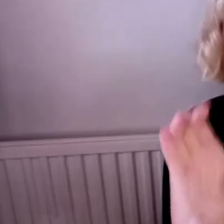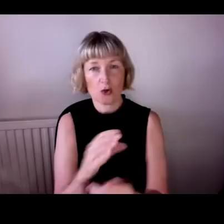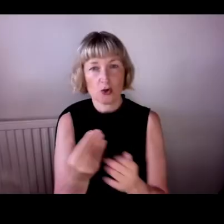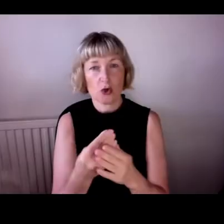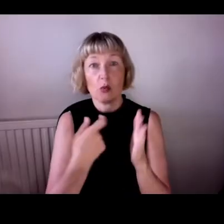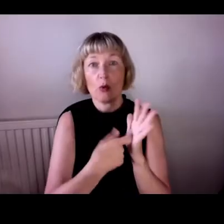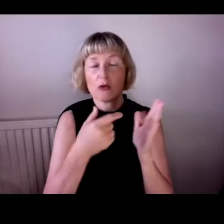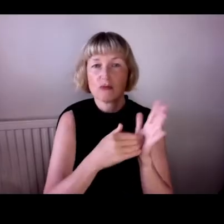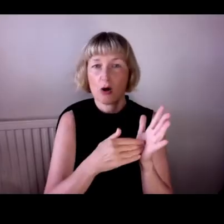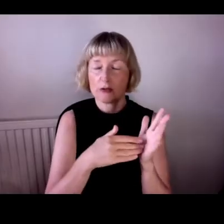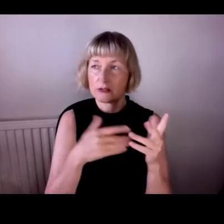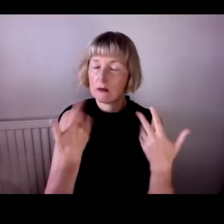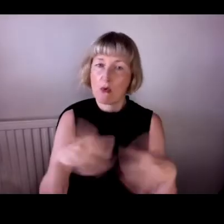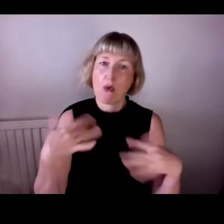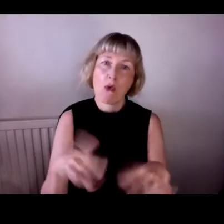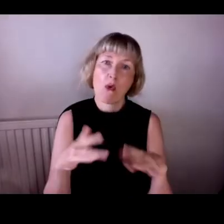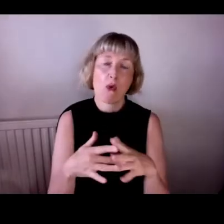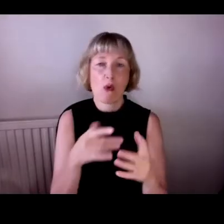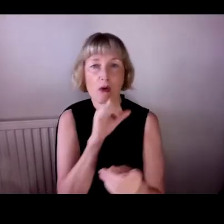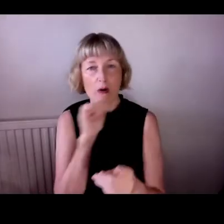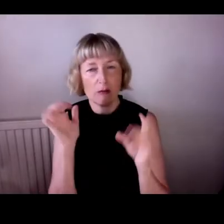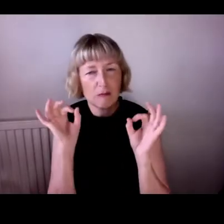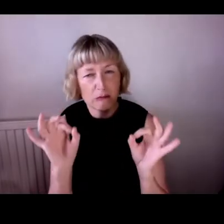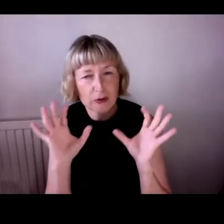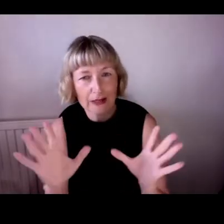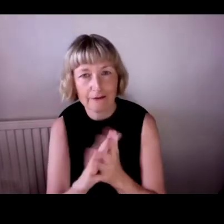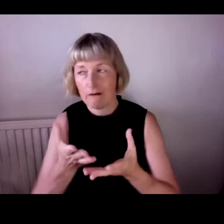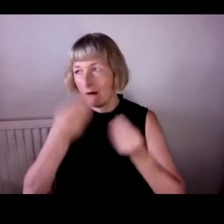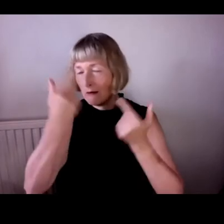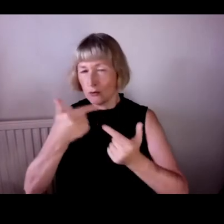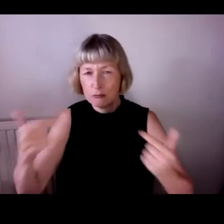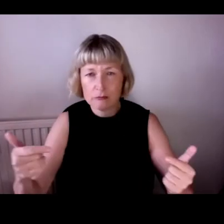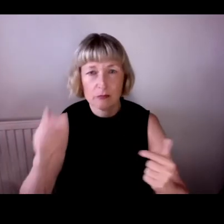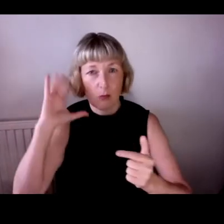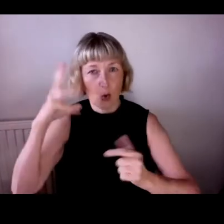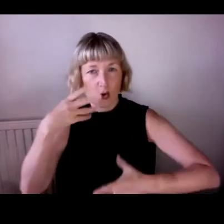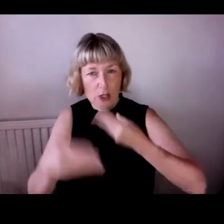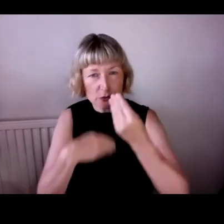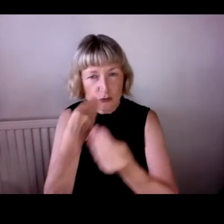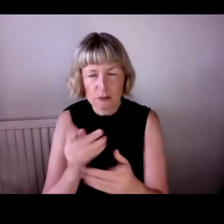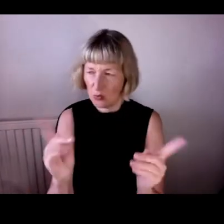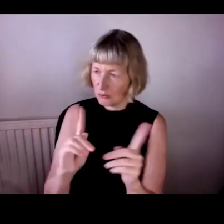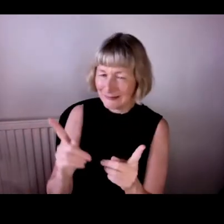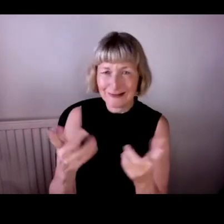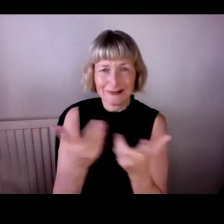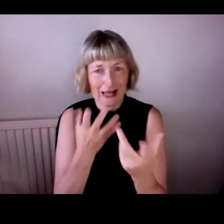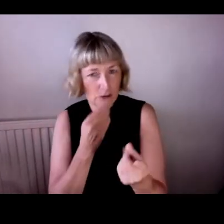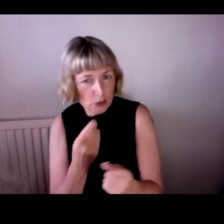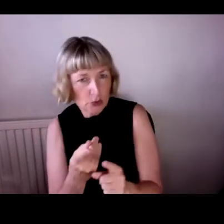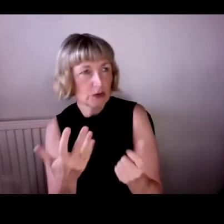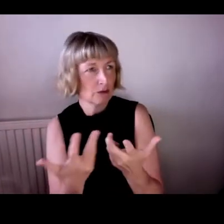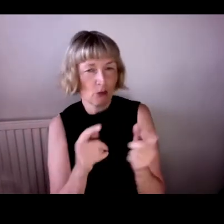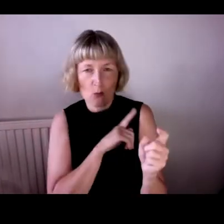was absolutely amazing. I learned so much about audio description and how to use that and what was important and how